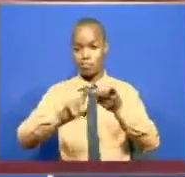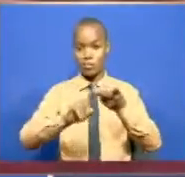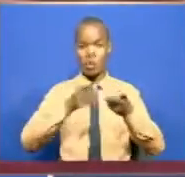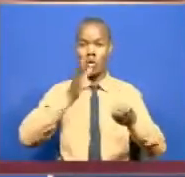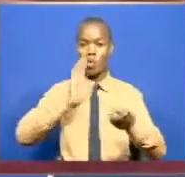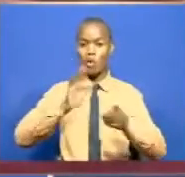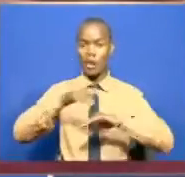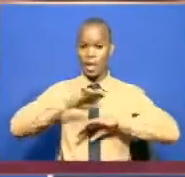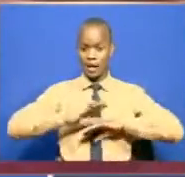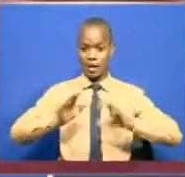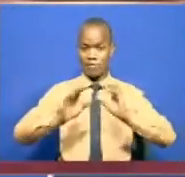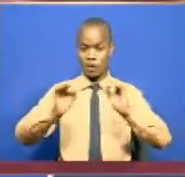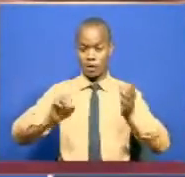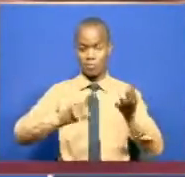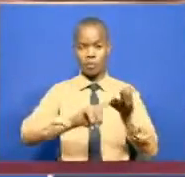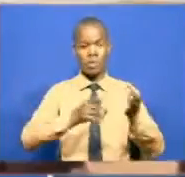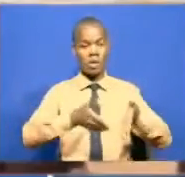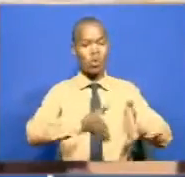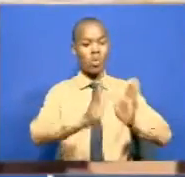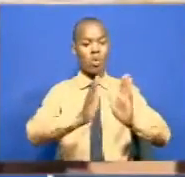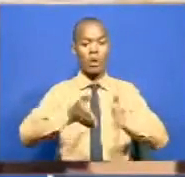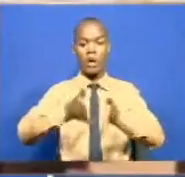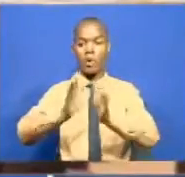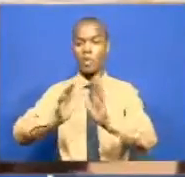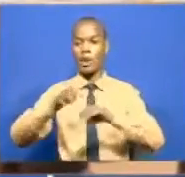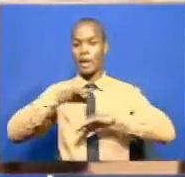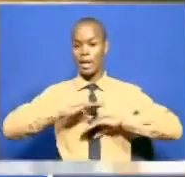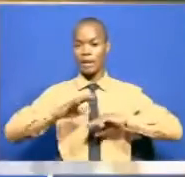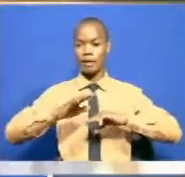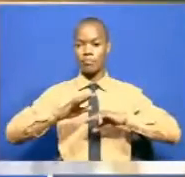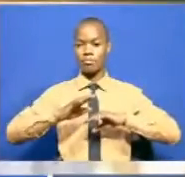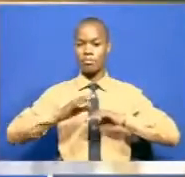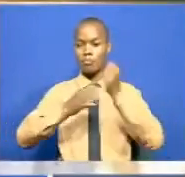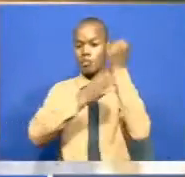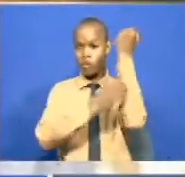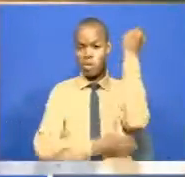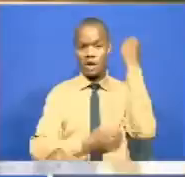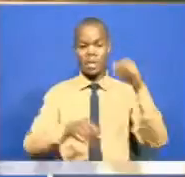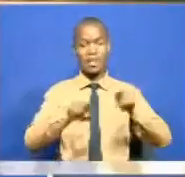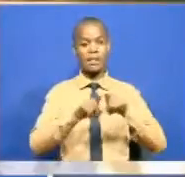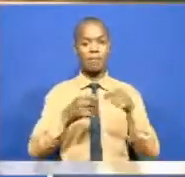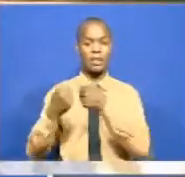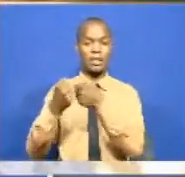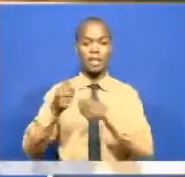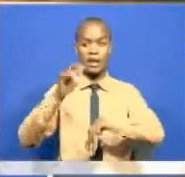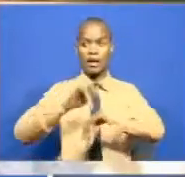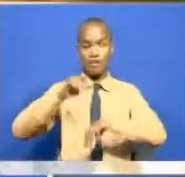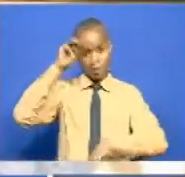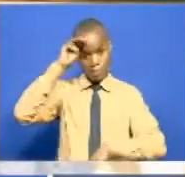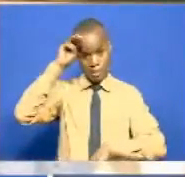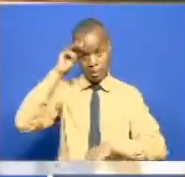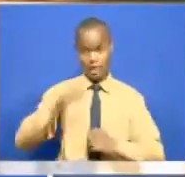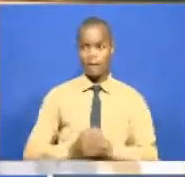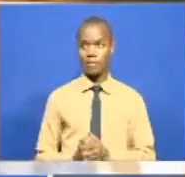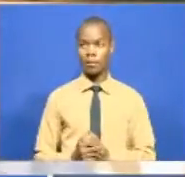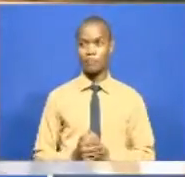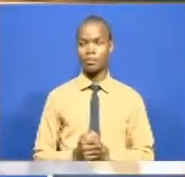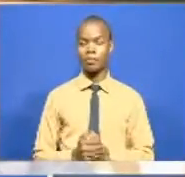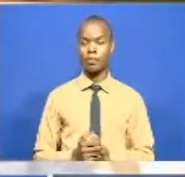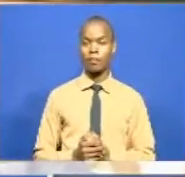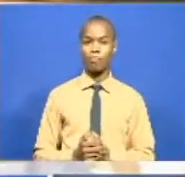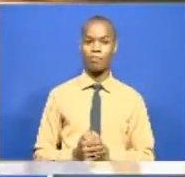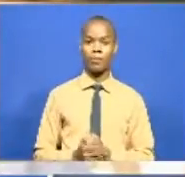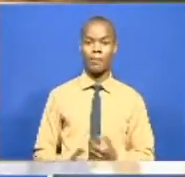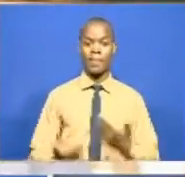well as inadequate infrastructure are the main challenges facing schools in Mandera. Number of schools that are operating below